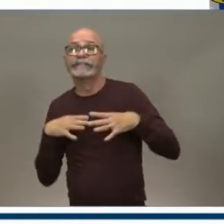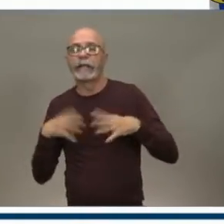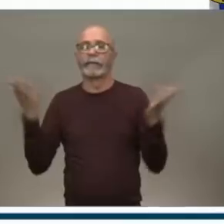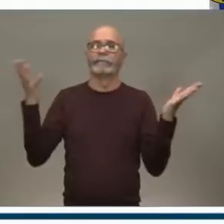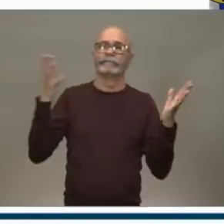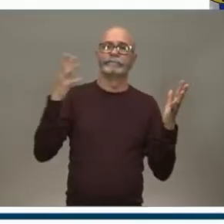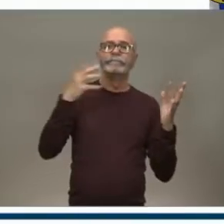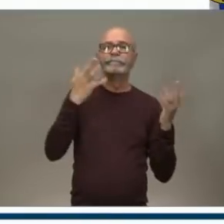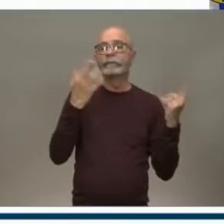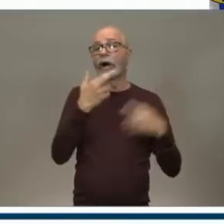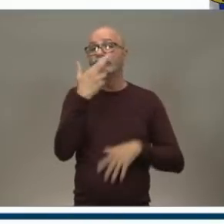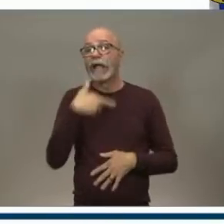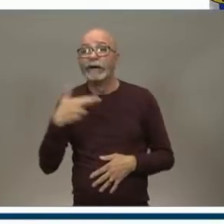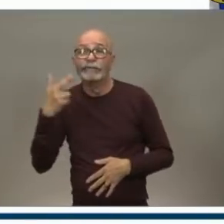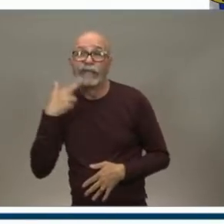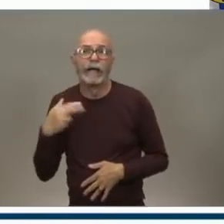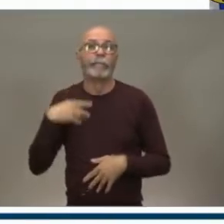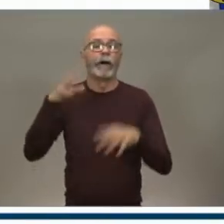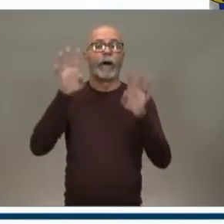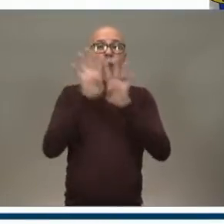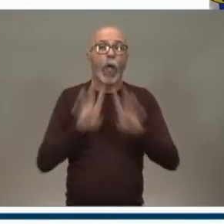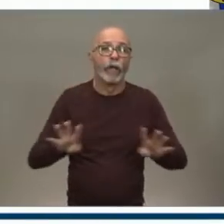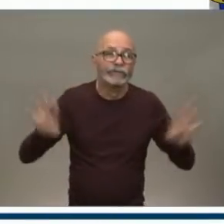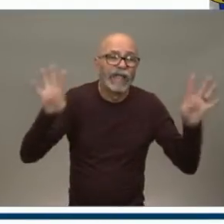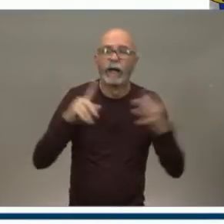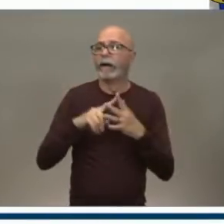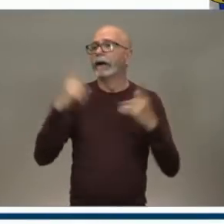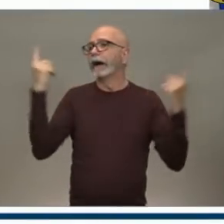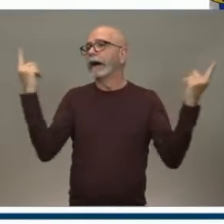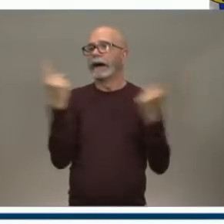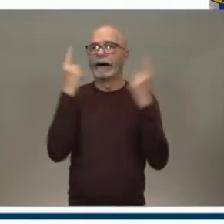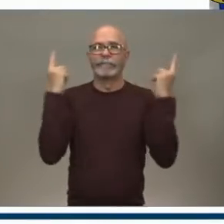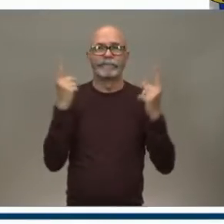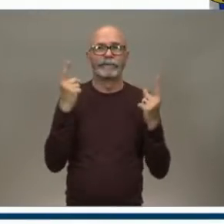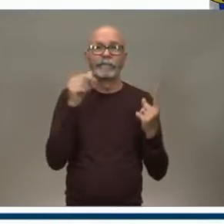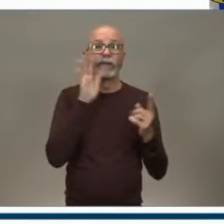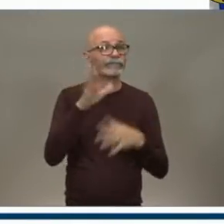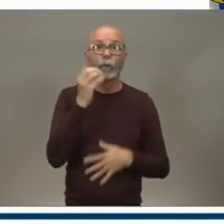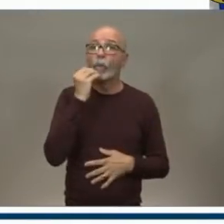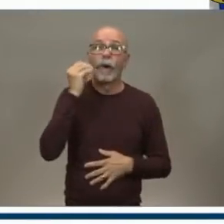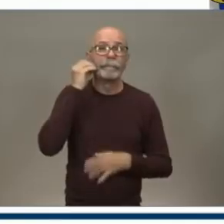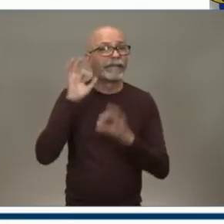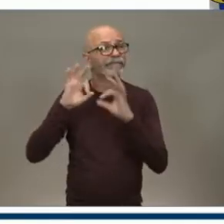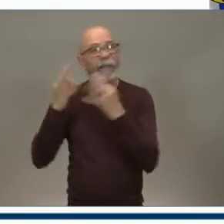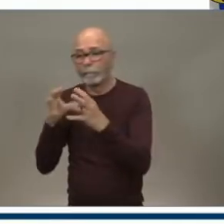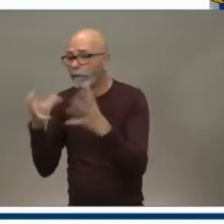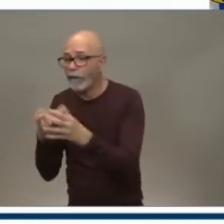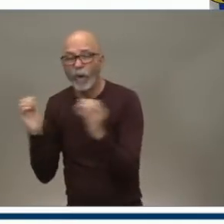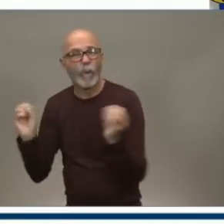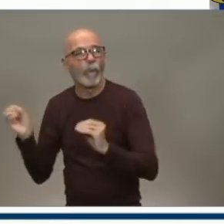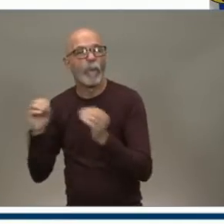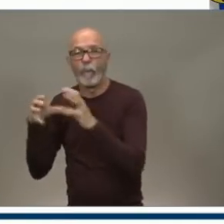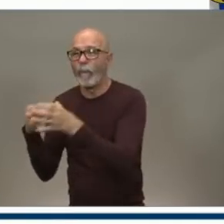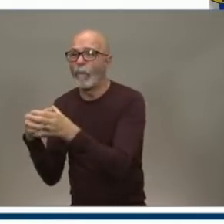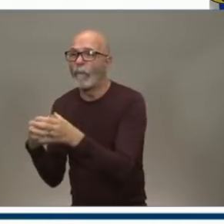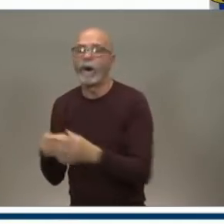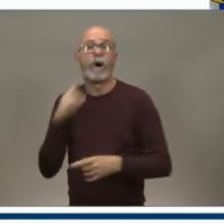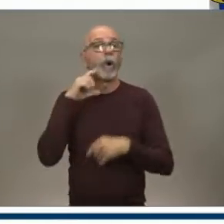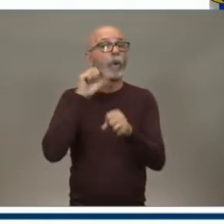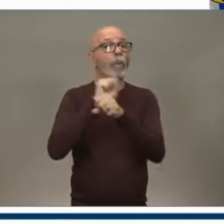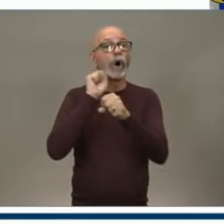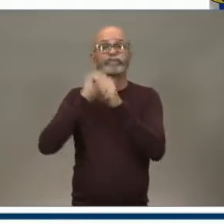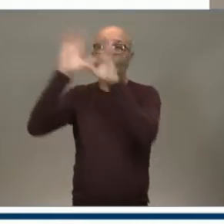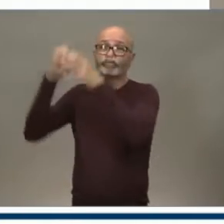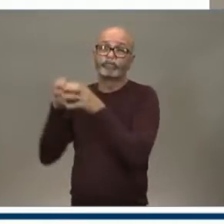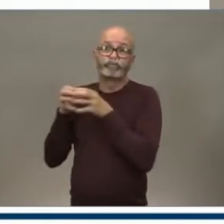people who may not be in their immediate social bubble, their coworkers. Should restaurants stop taking these bookings or cancel them? No, we